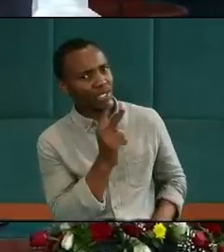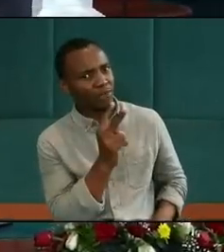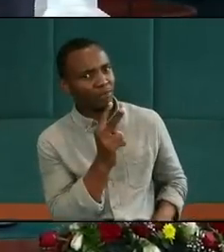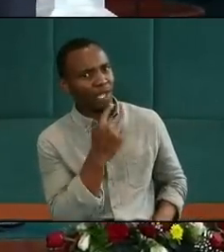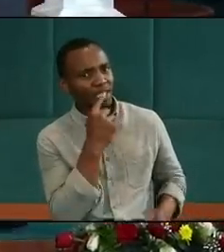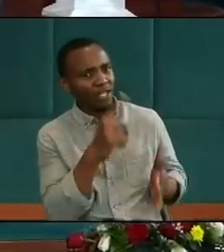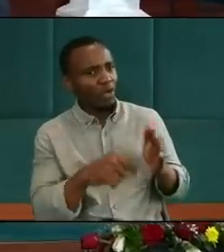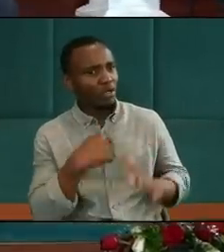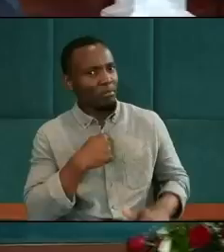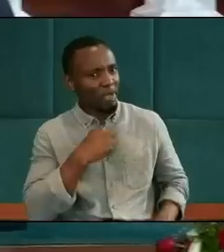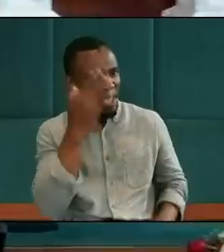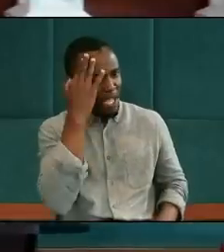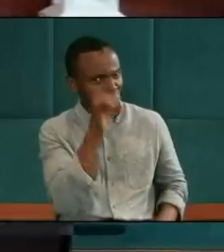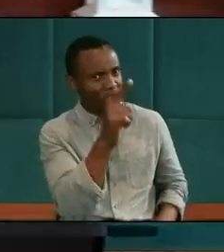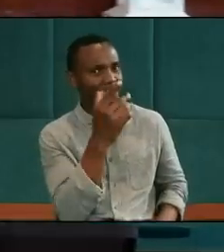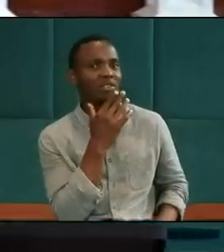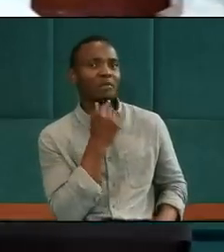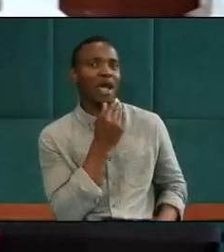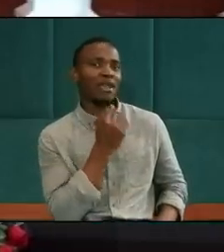know this fellow.